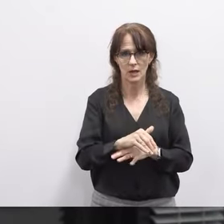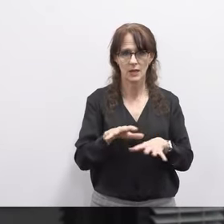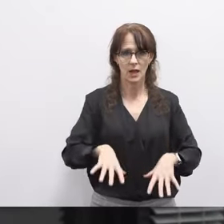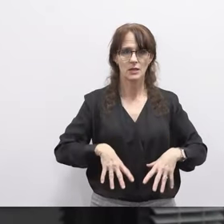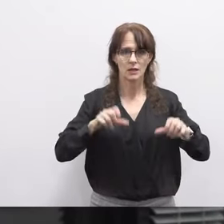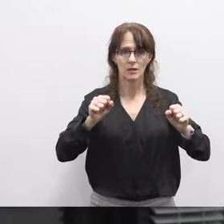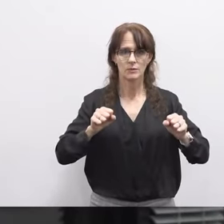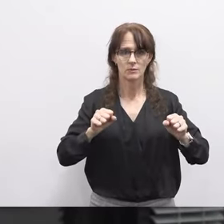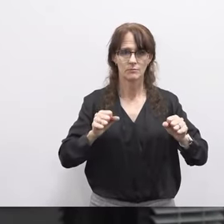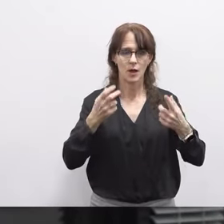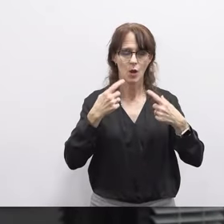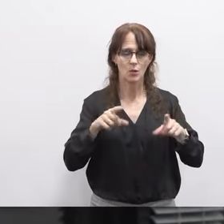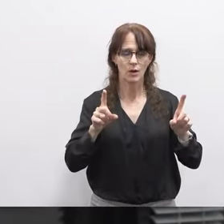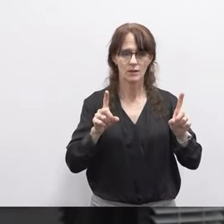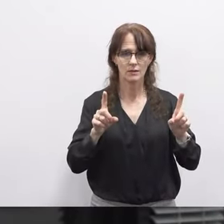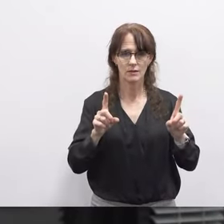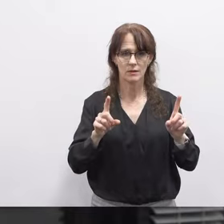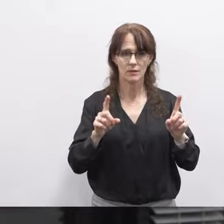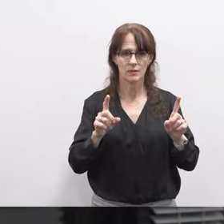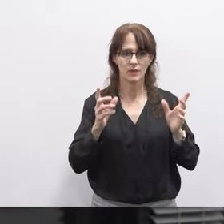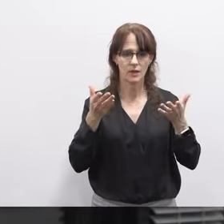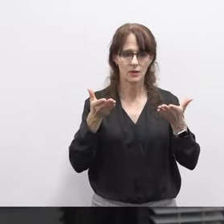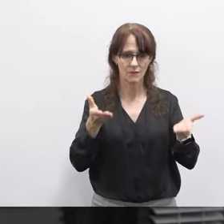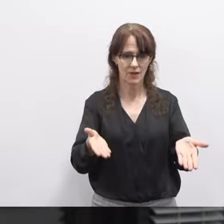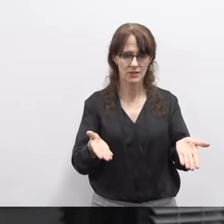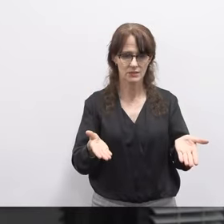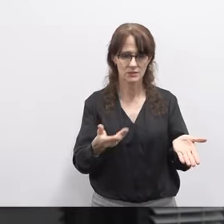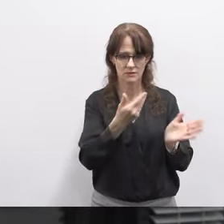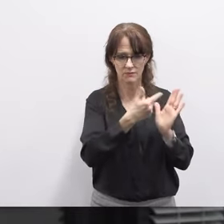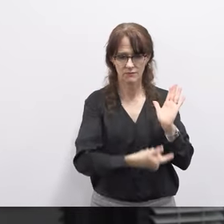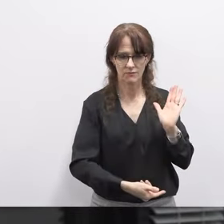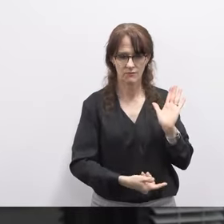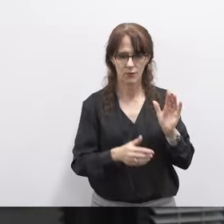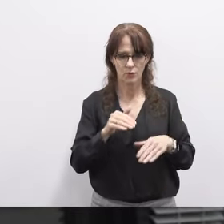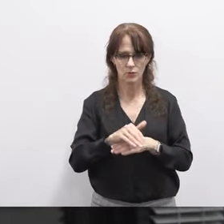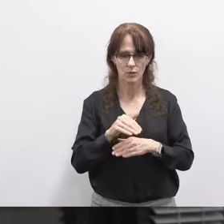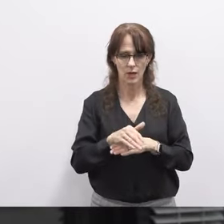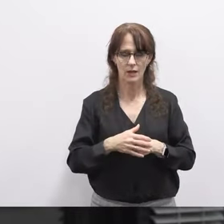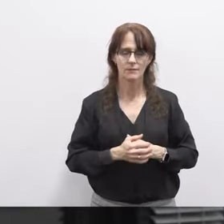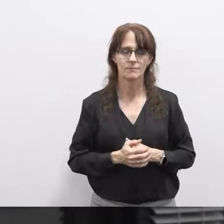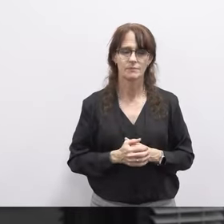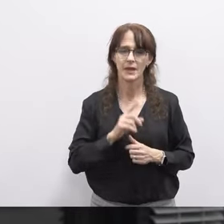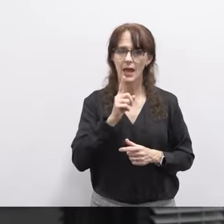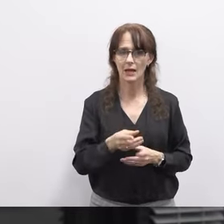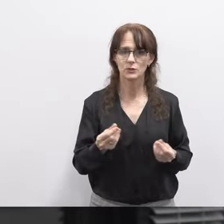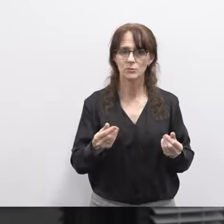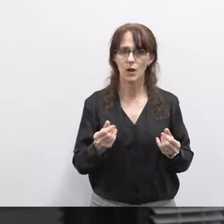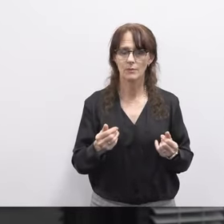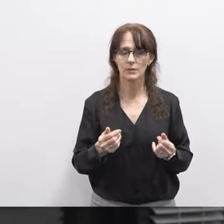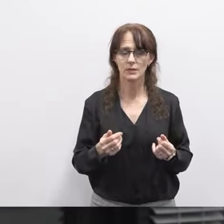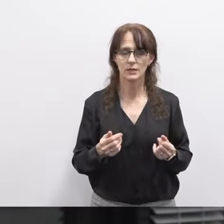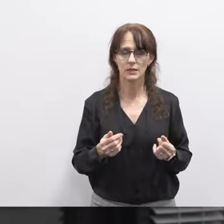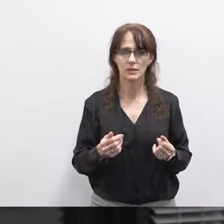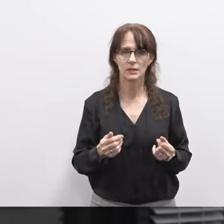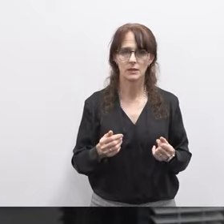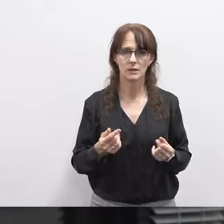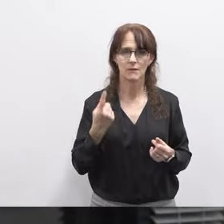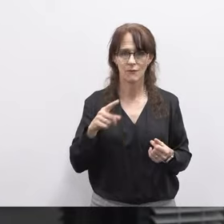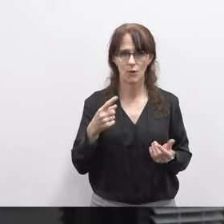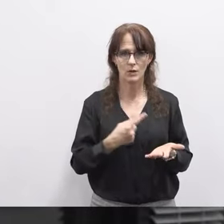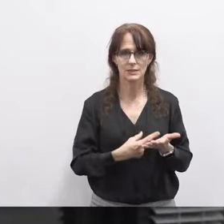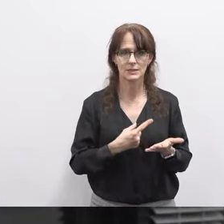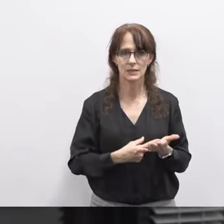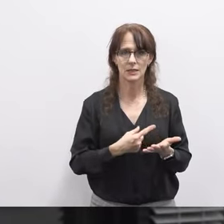adoption of a resolution to grant the proposed conveyance, which is what we have before us this evening. The actual property in question here, or up for